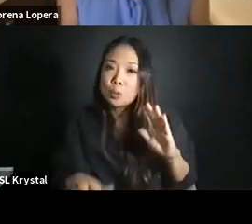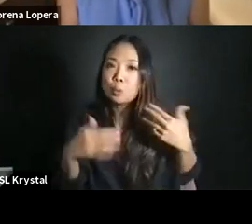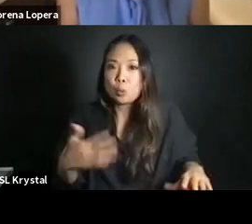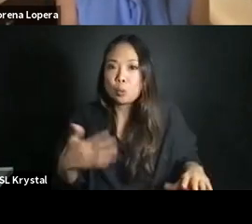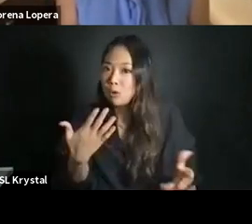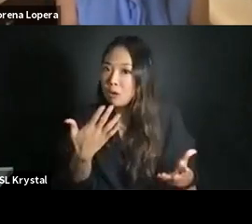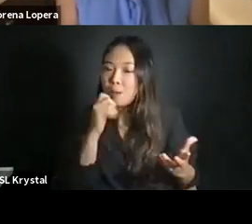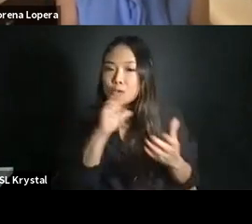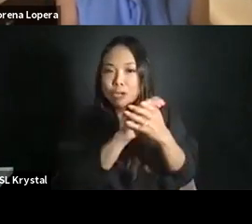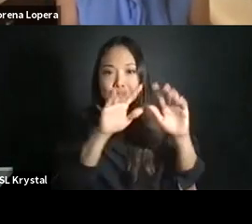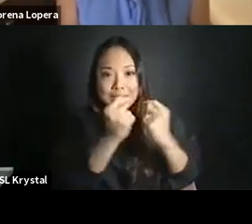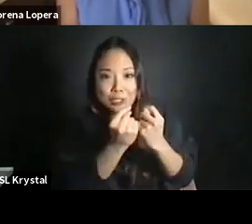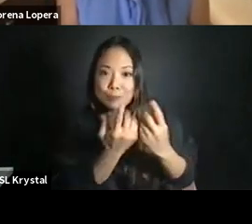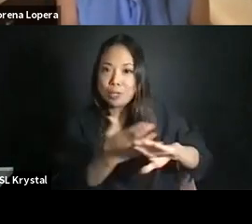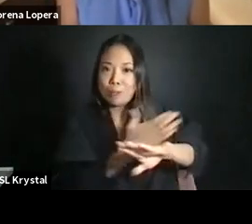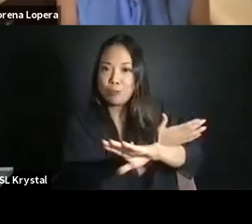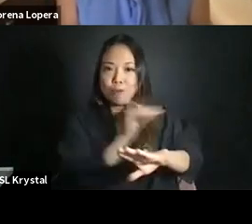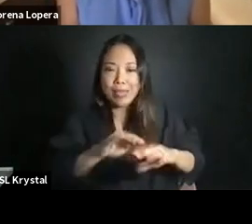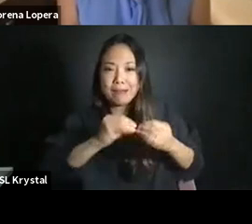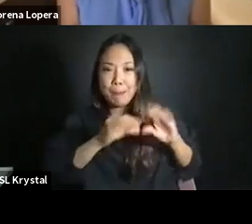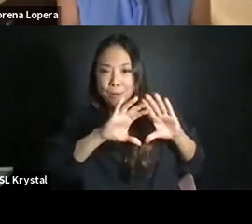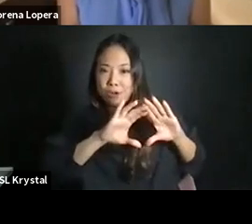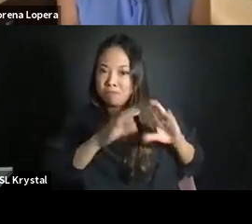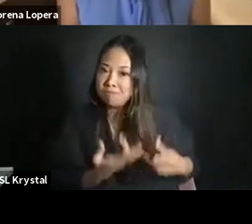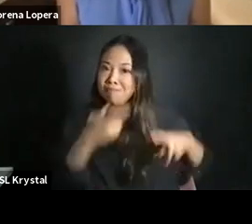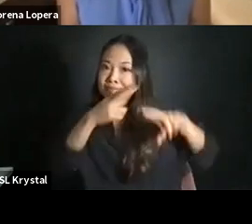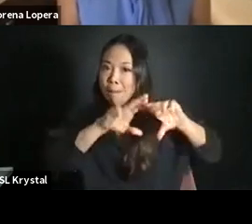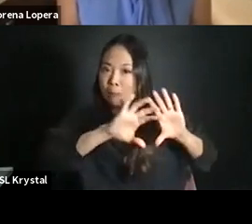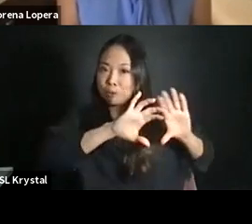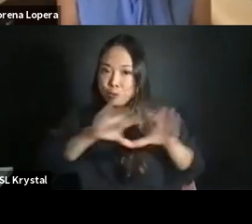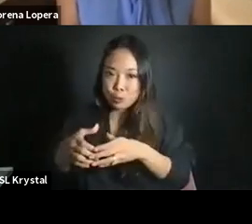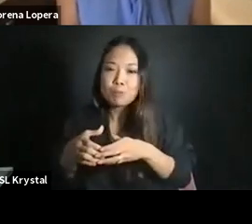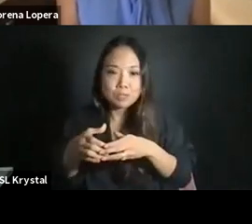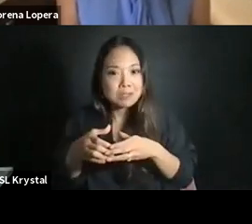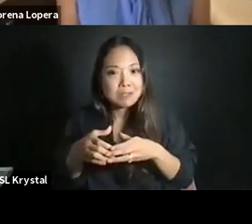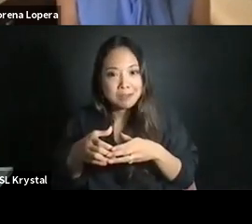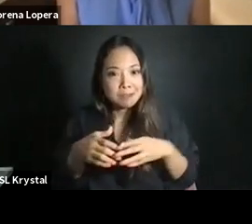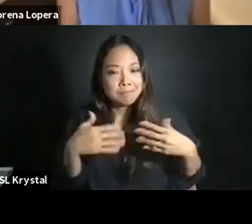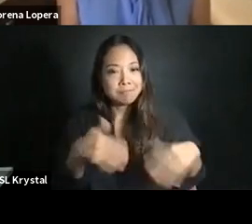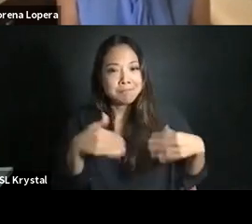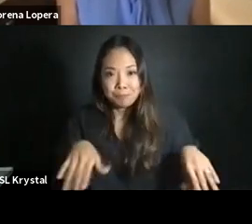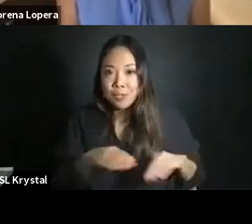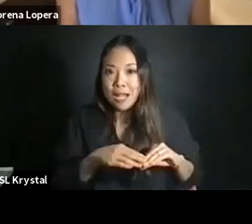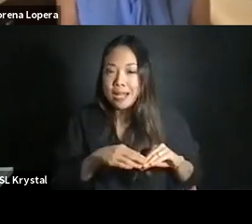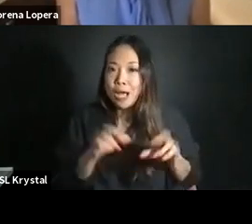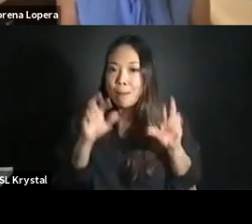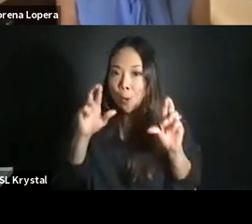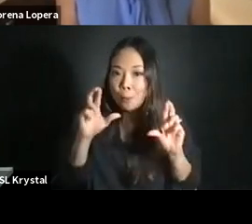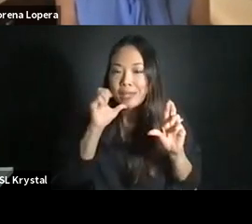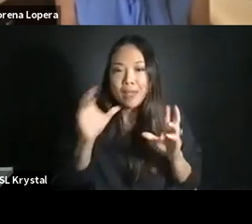this hard work but i think hopefully this will be getting close to the tipping point where it'll it'll improve our hiring